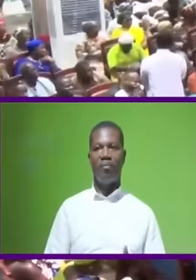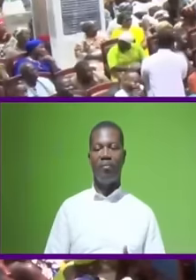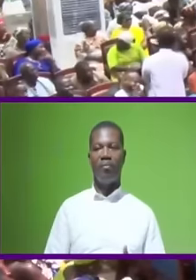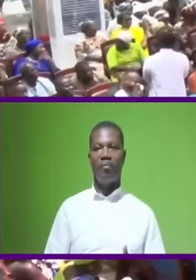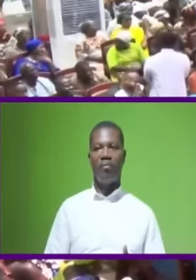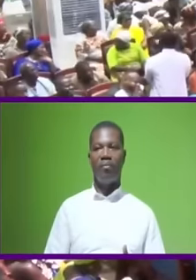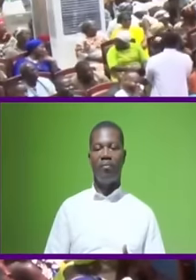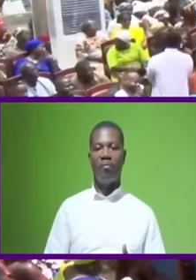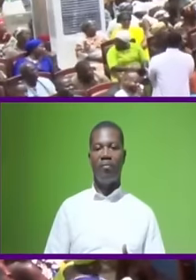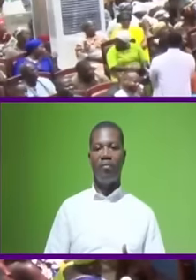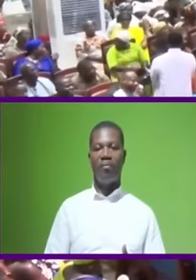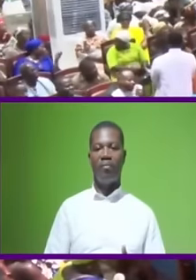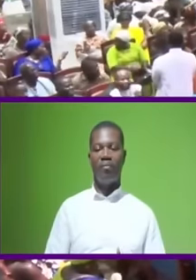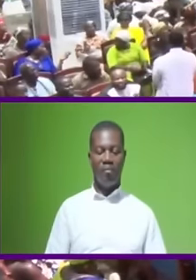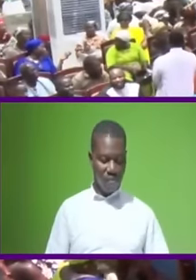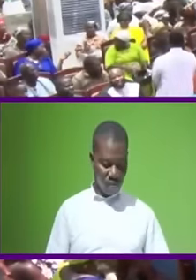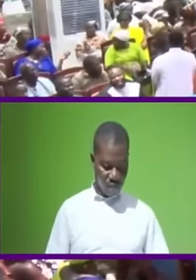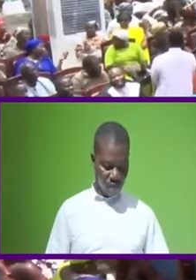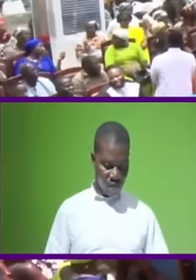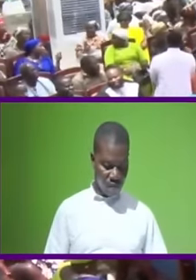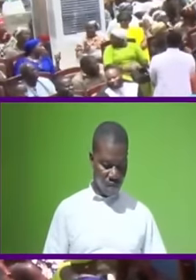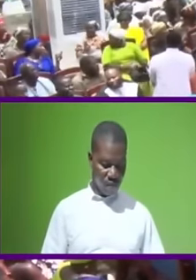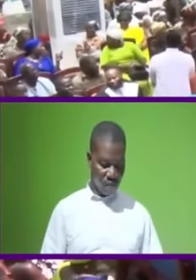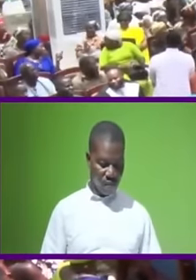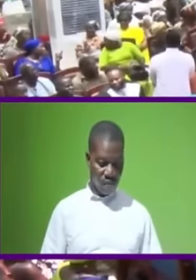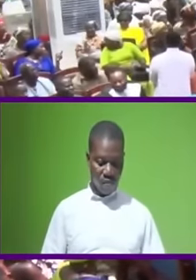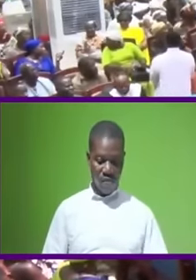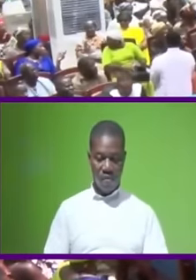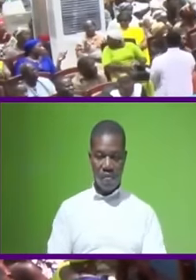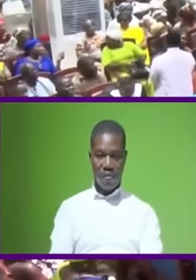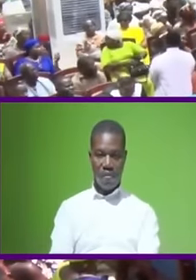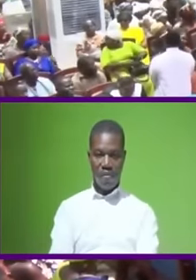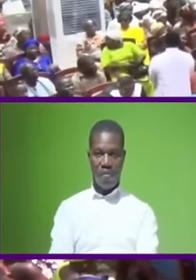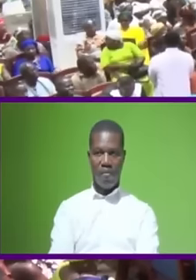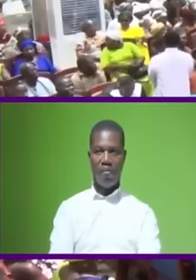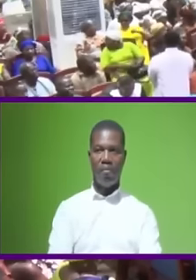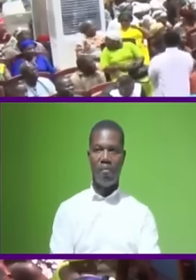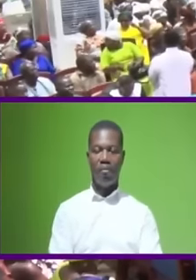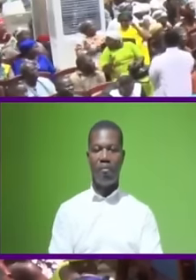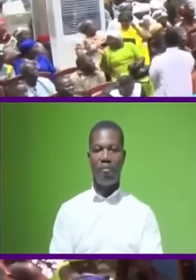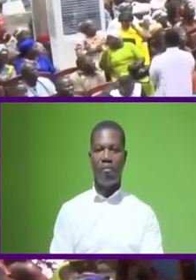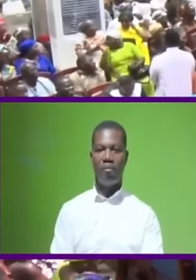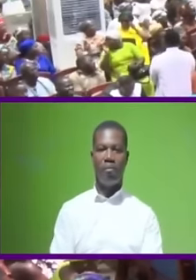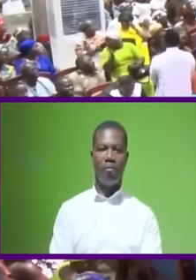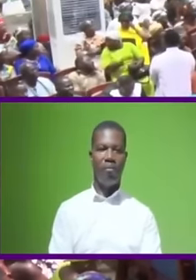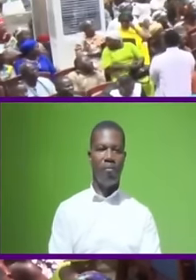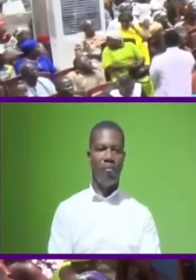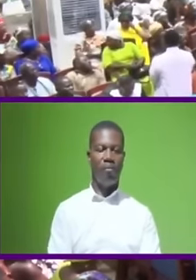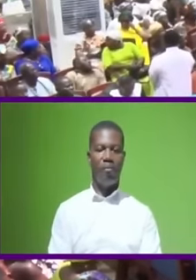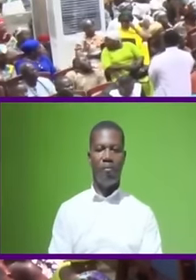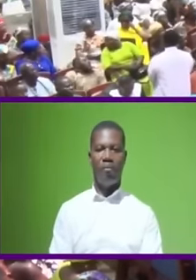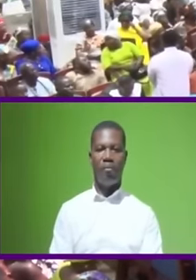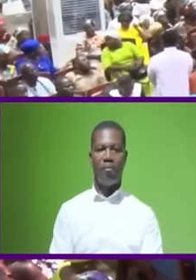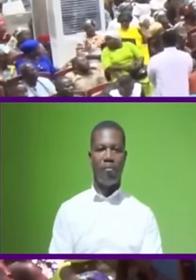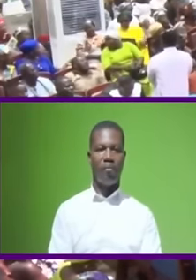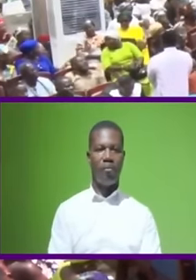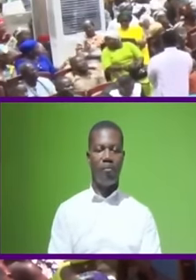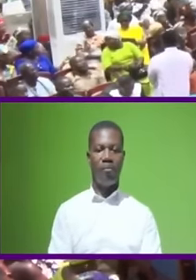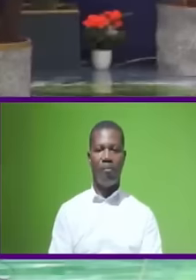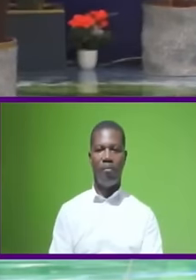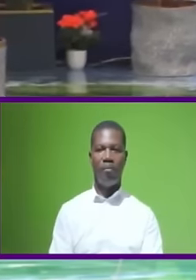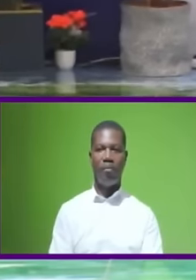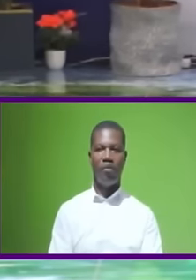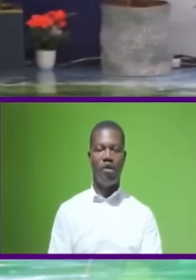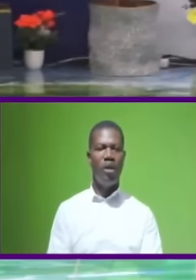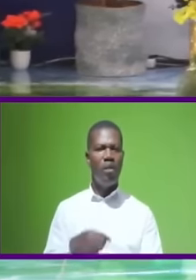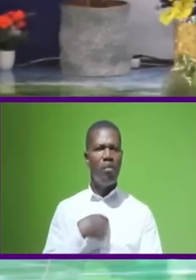a form as a man. Your wife has also picked a form together with your children. They have all picked forms. Many now